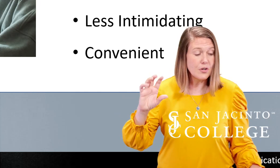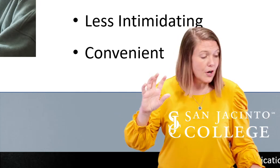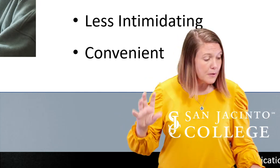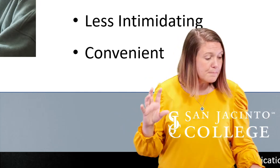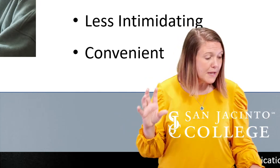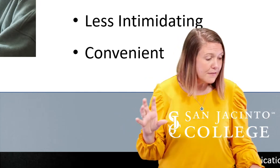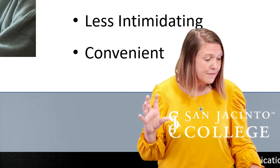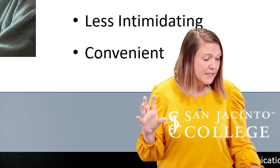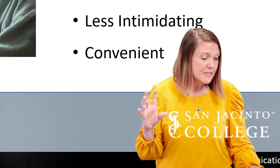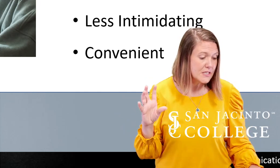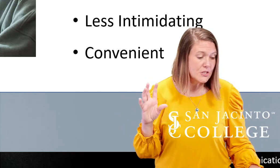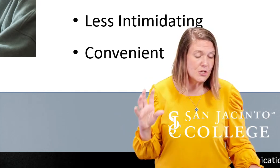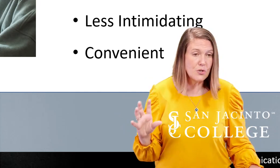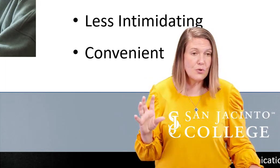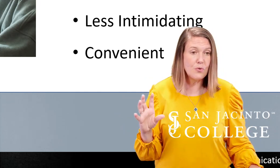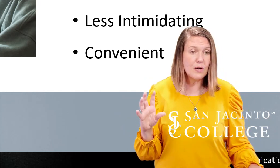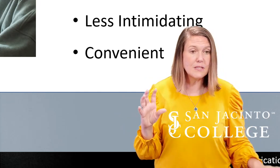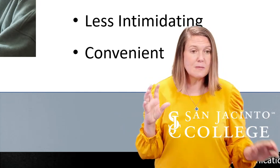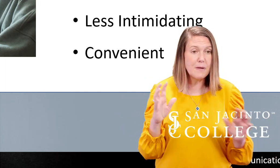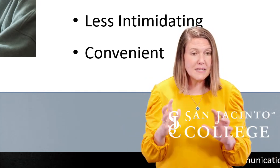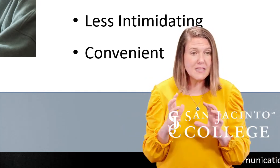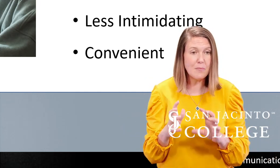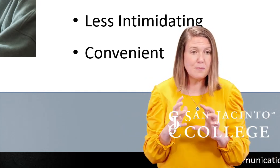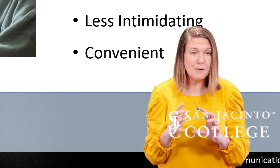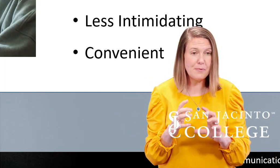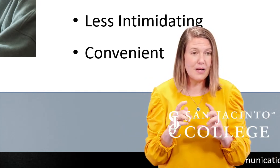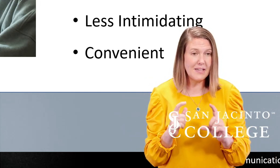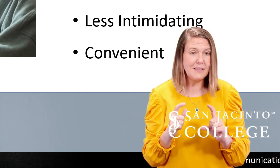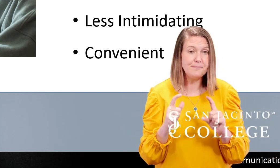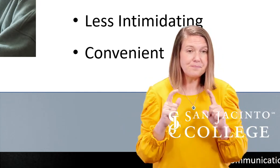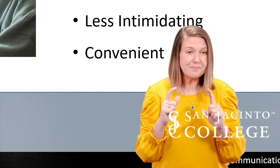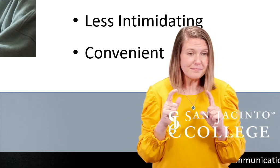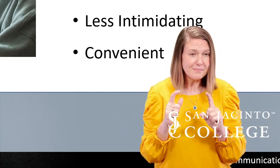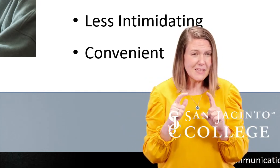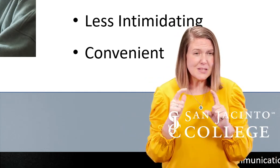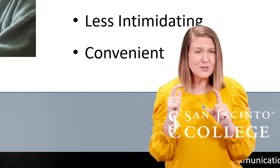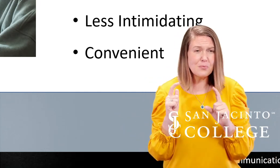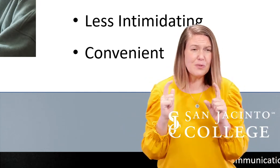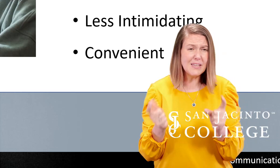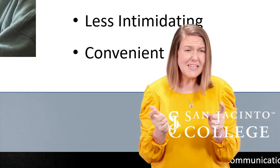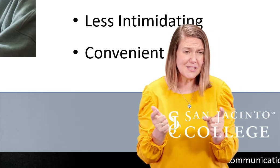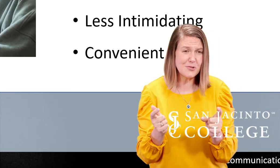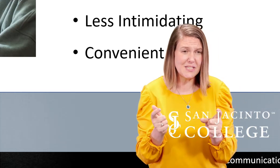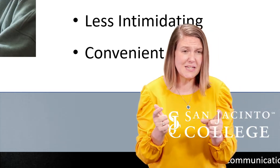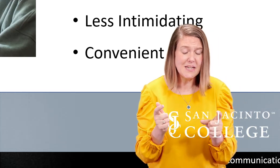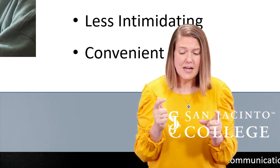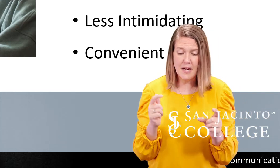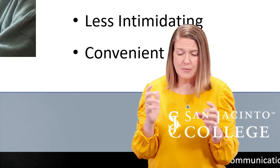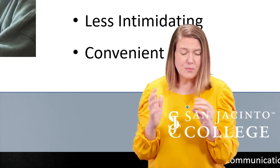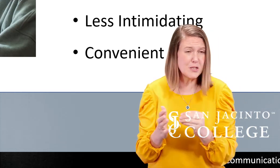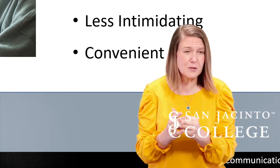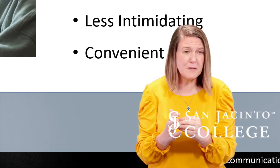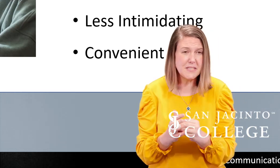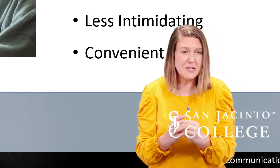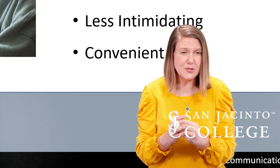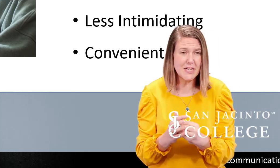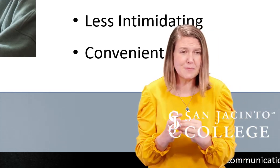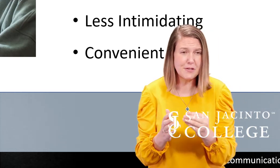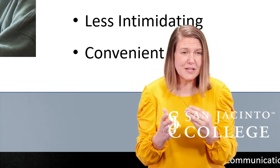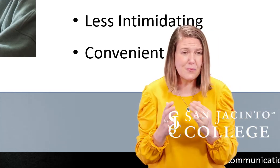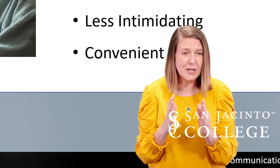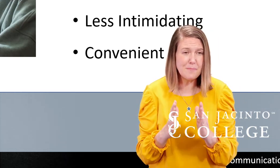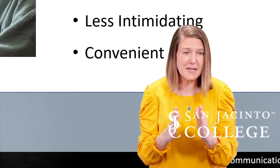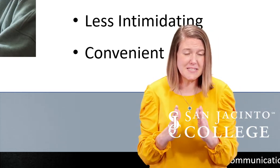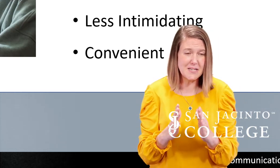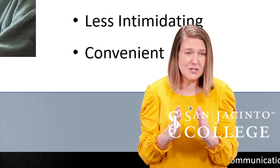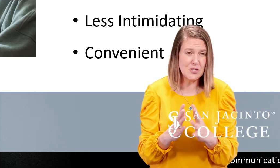So there are benefits to spending time with people online. there's a really interesting research piece in your textbook